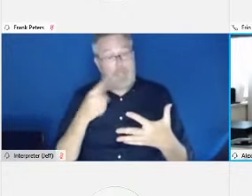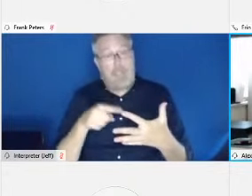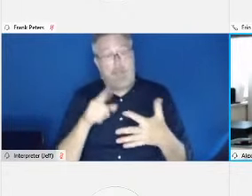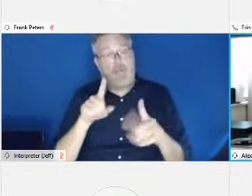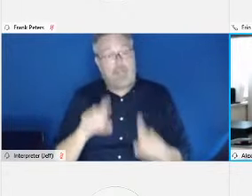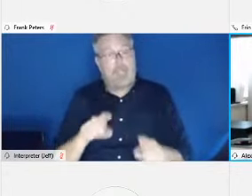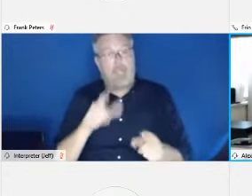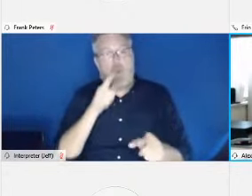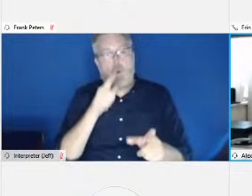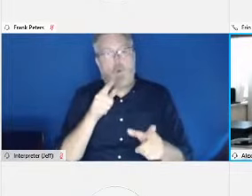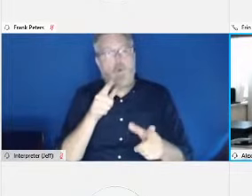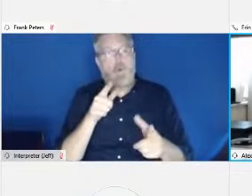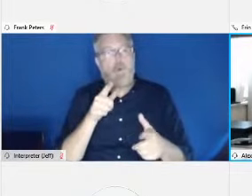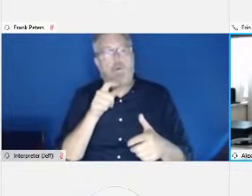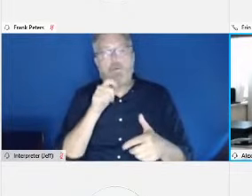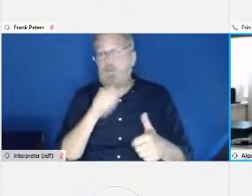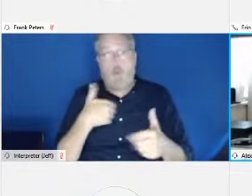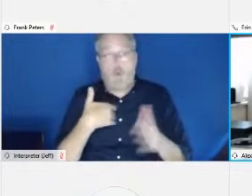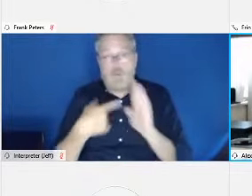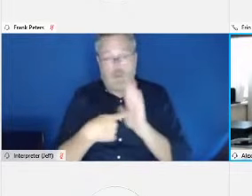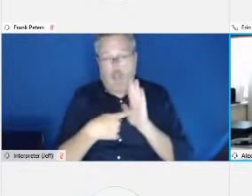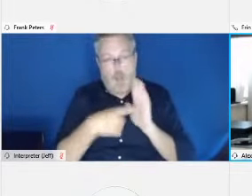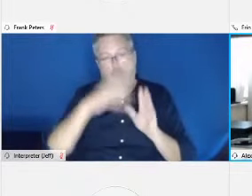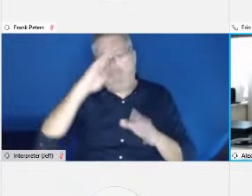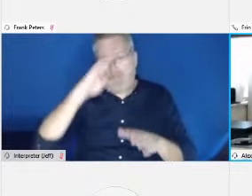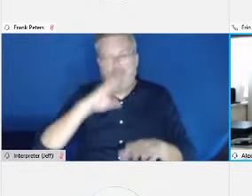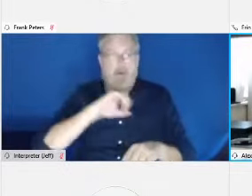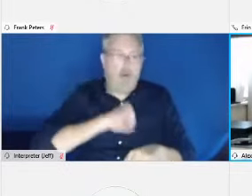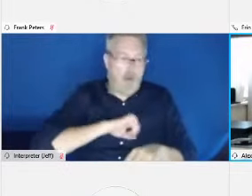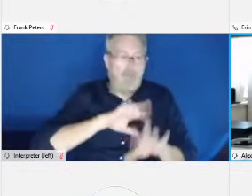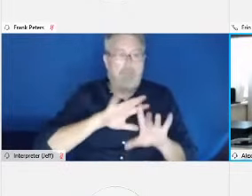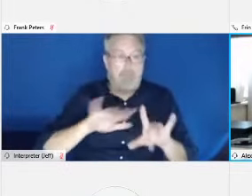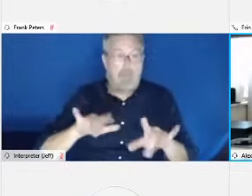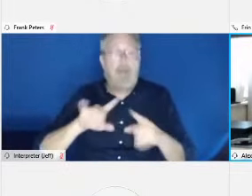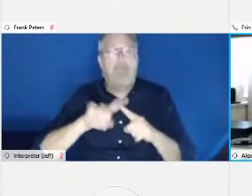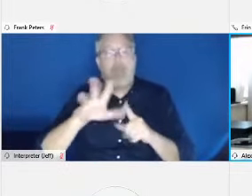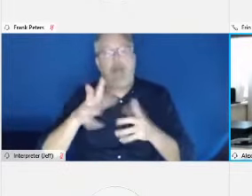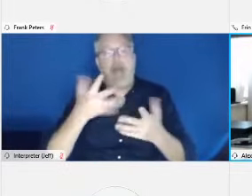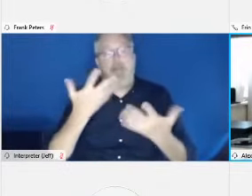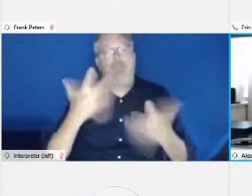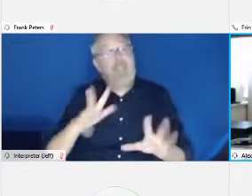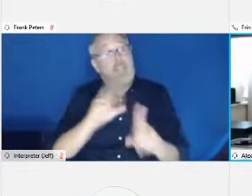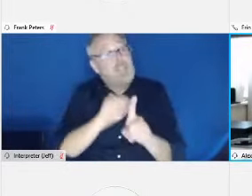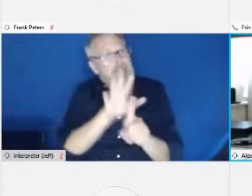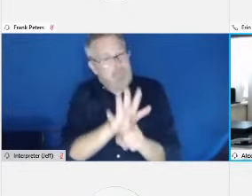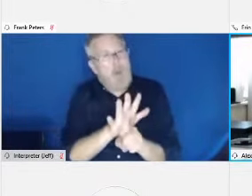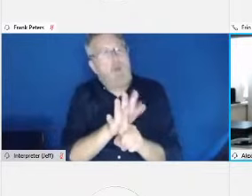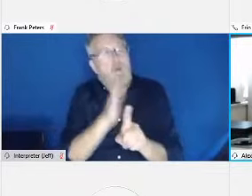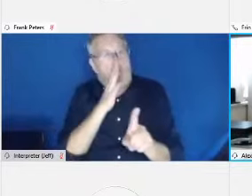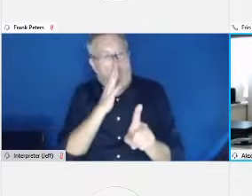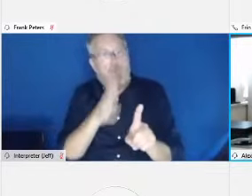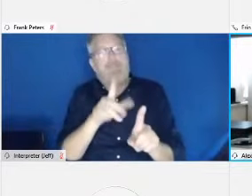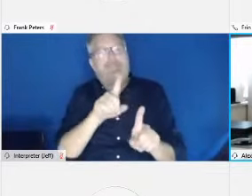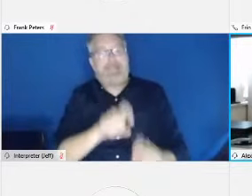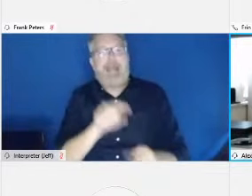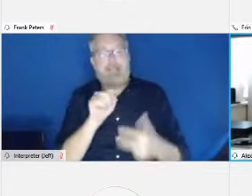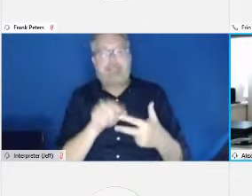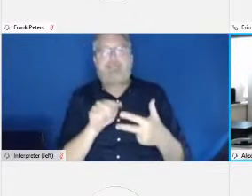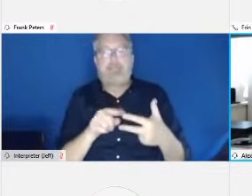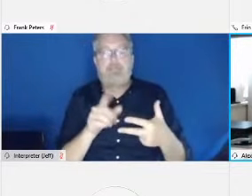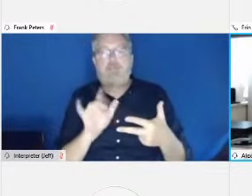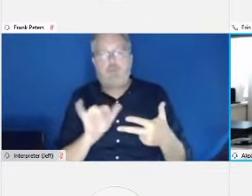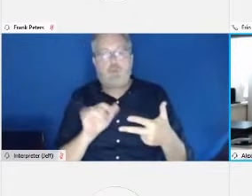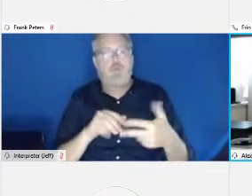we're also testing those who do not have symptoms that have been exposed as well. So even though there's been change